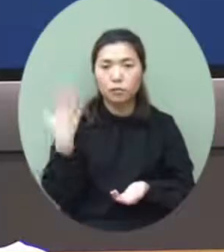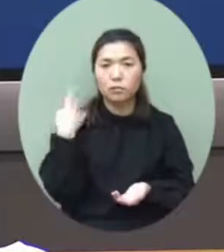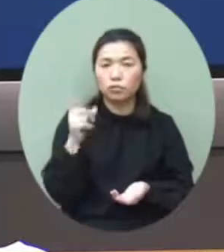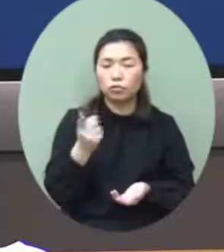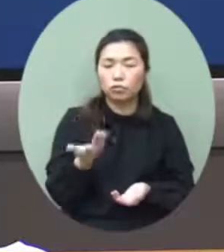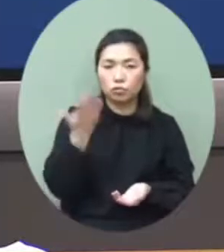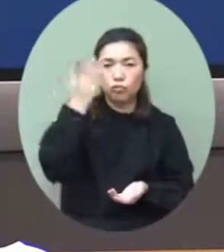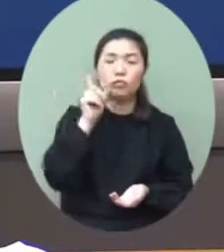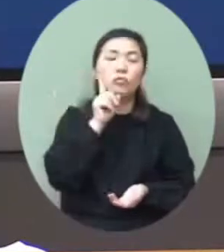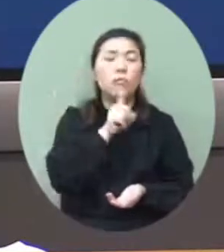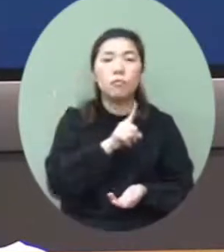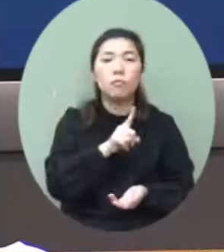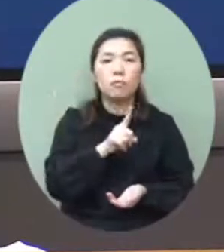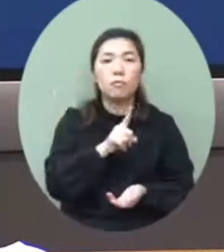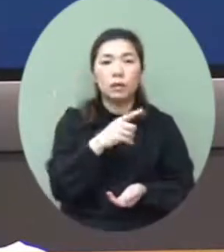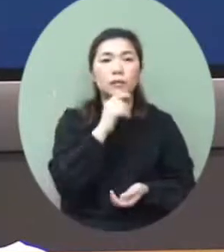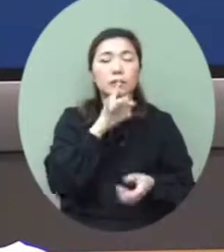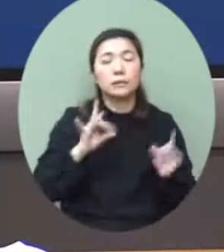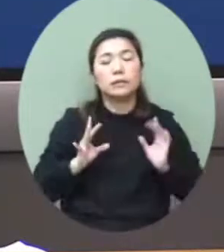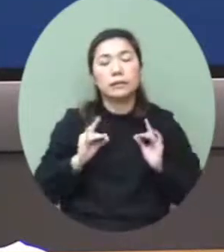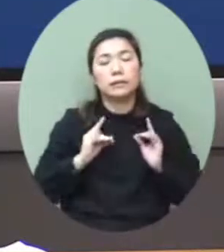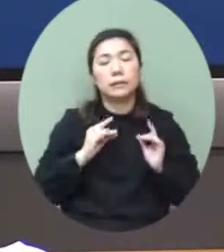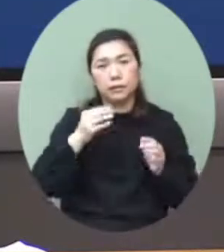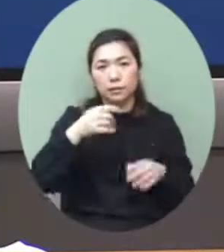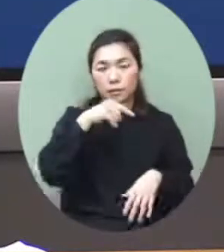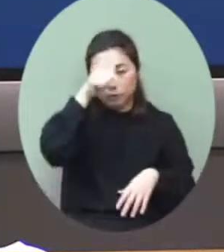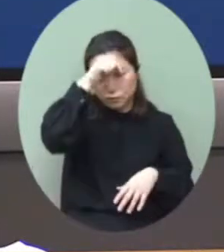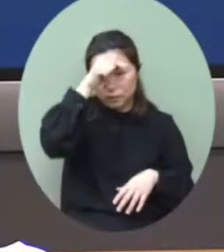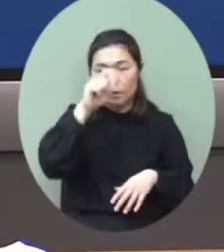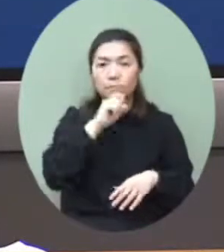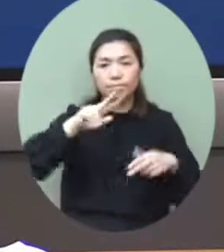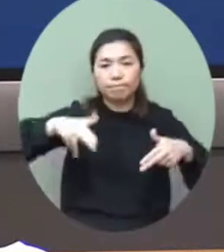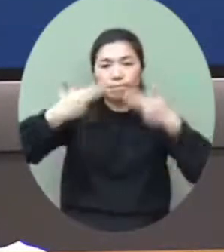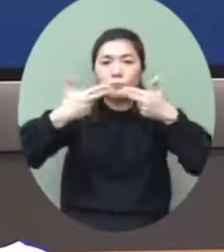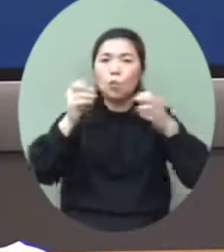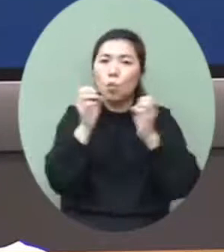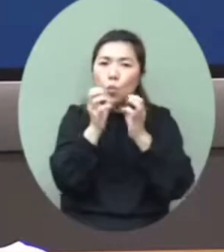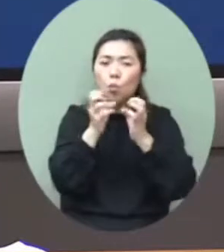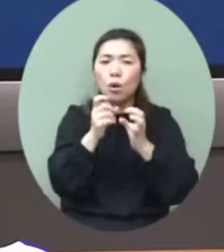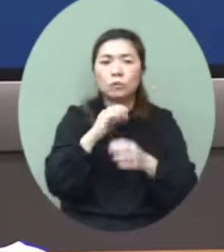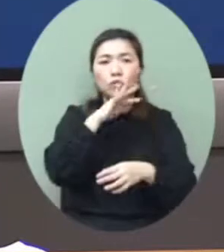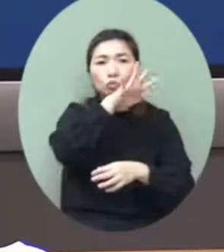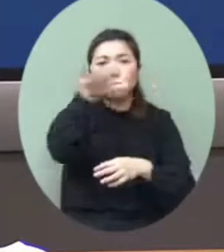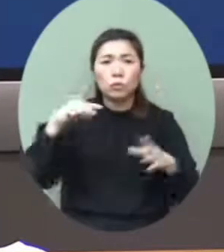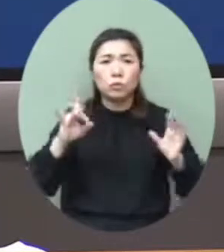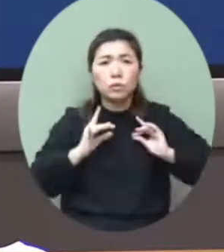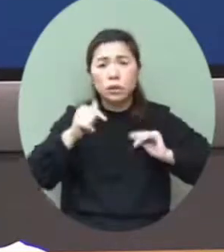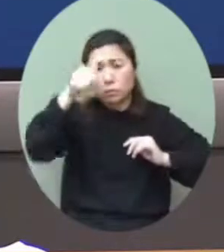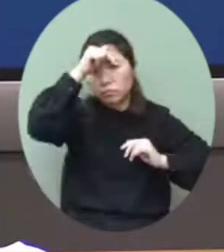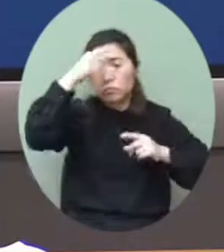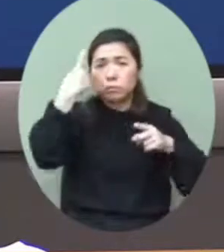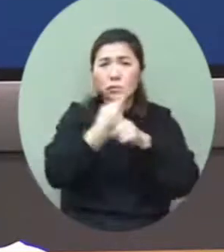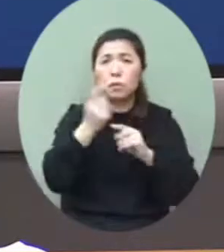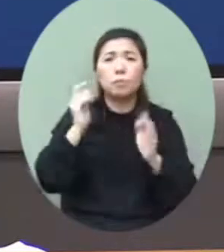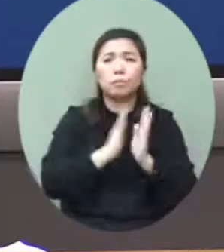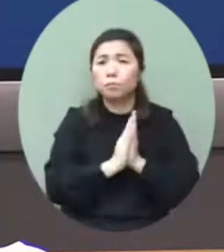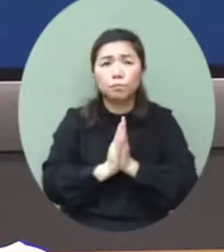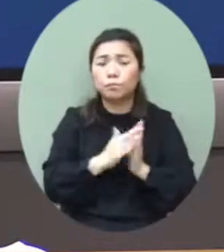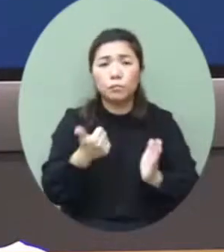designated clinics to get the drugs. Now, we had a Zoom